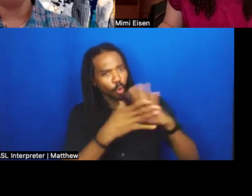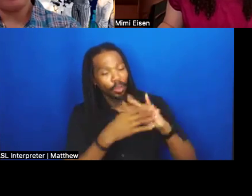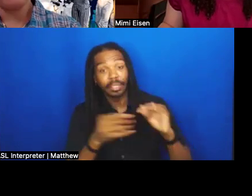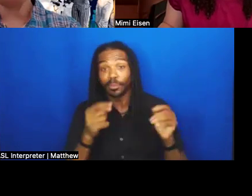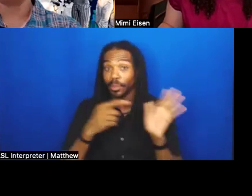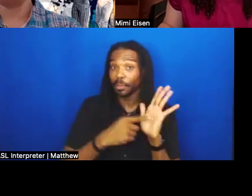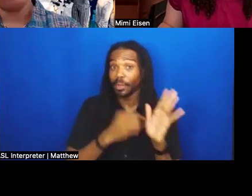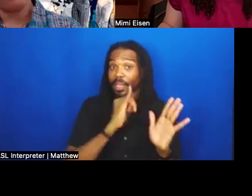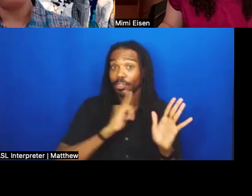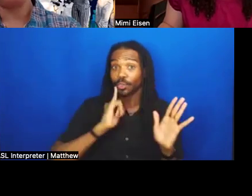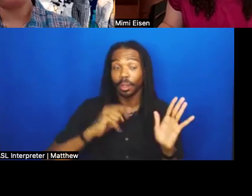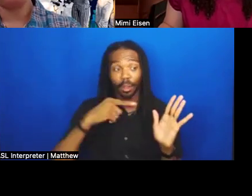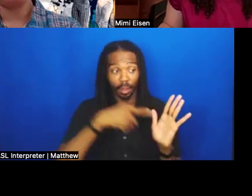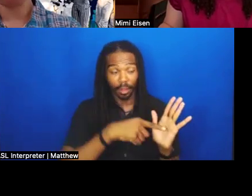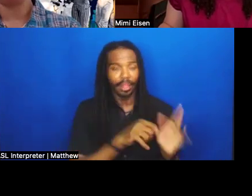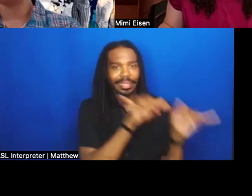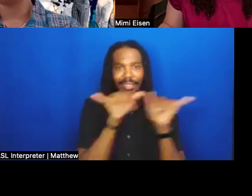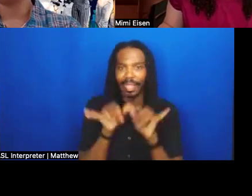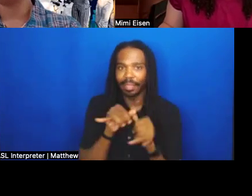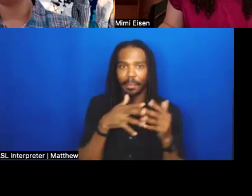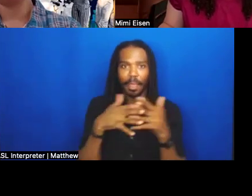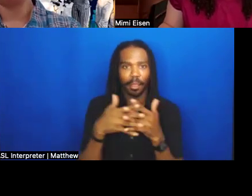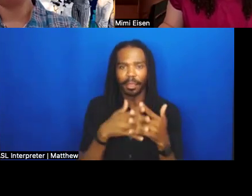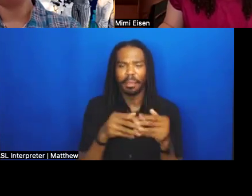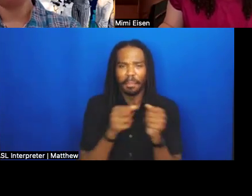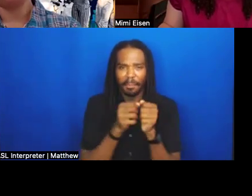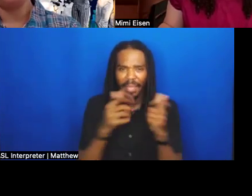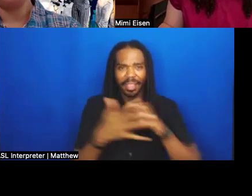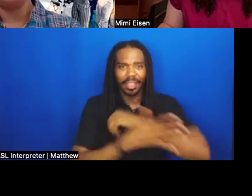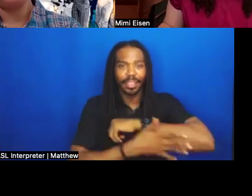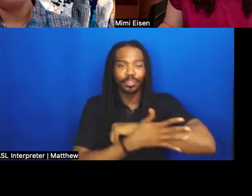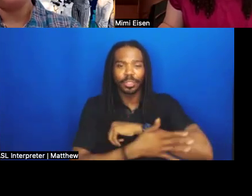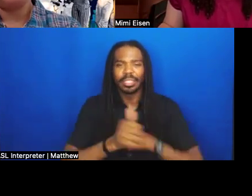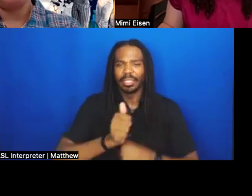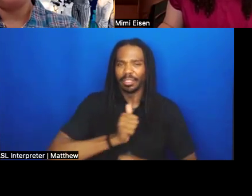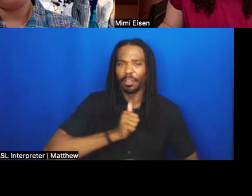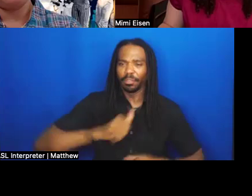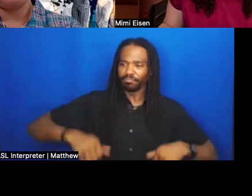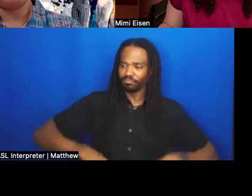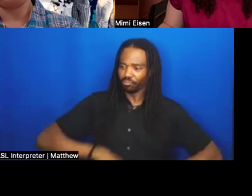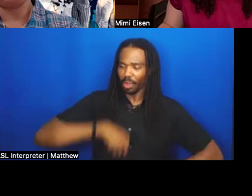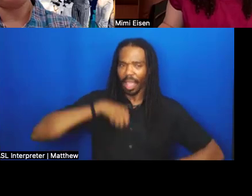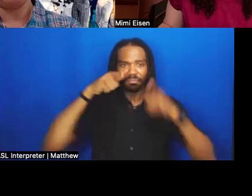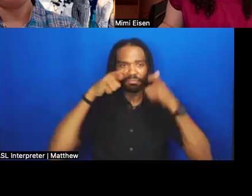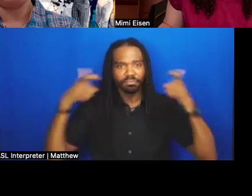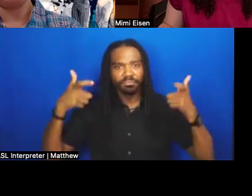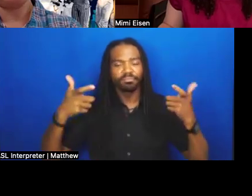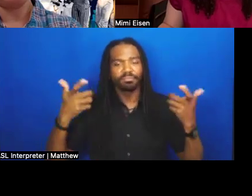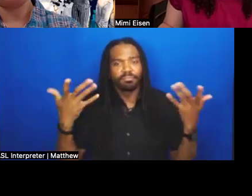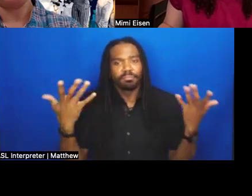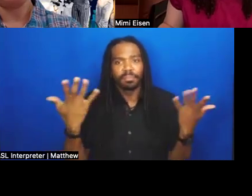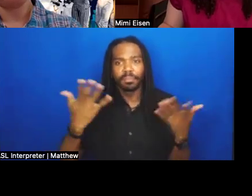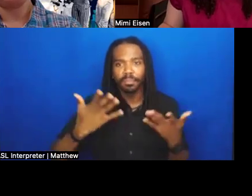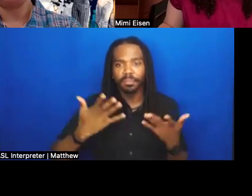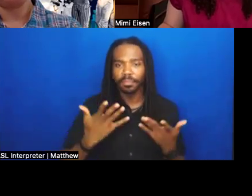of these countries are just like incredibly self-righteous, so as to hide and strengthen their ability to commit this just